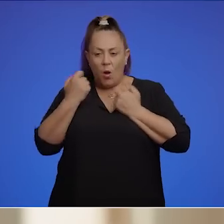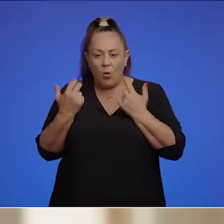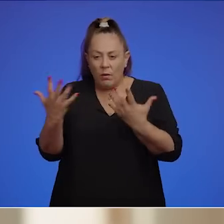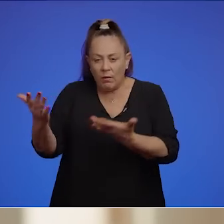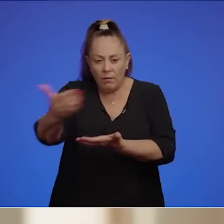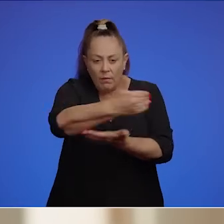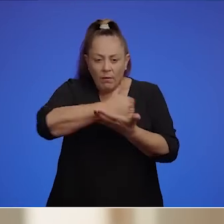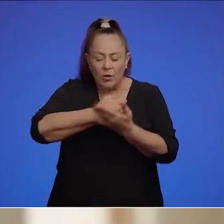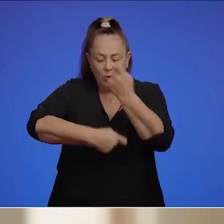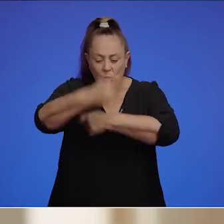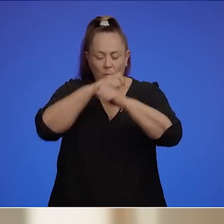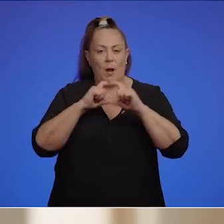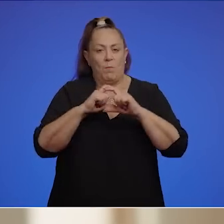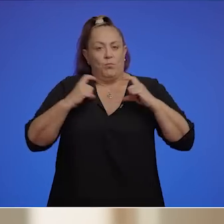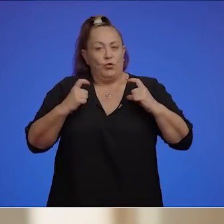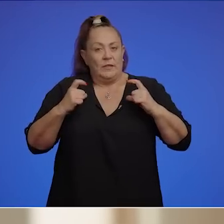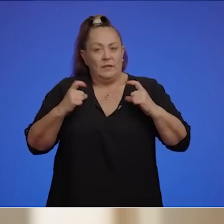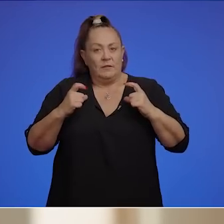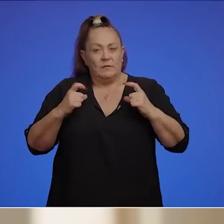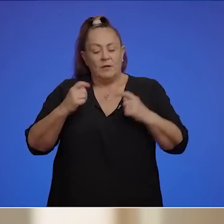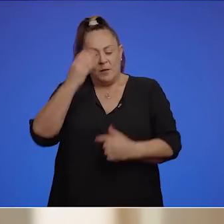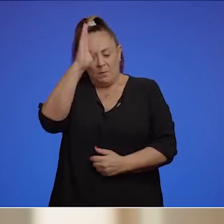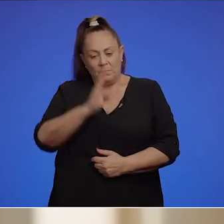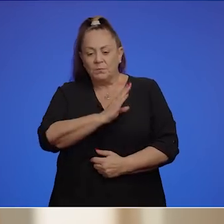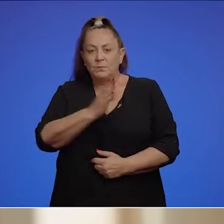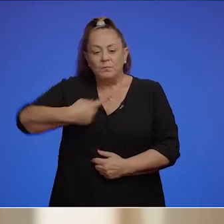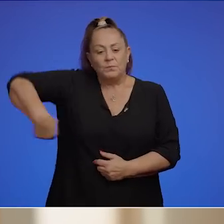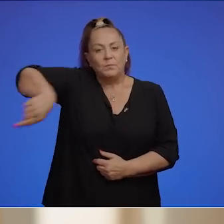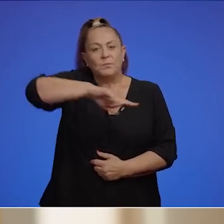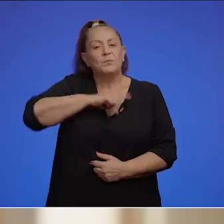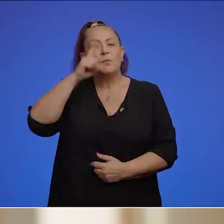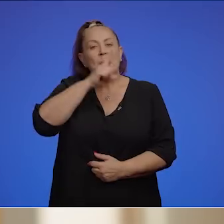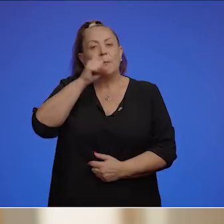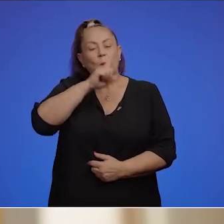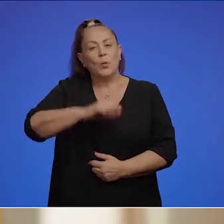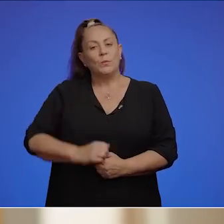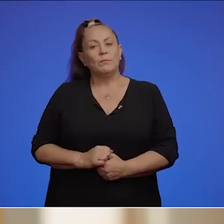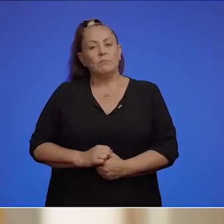will count you a kingdom of priests, a consecrated nation."